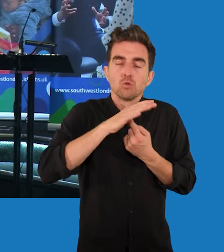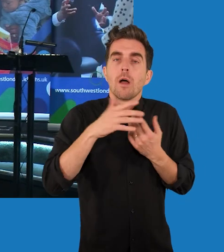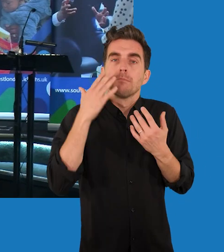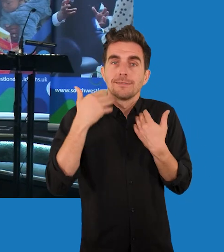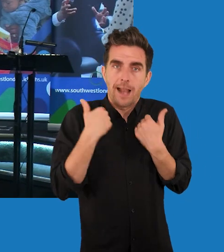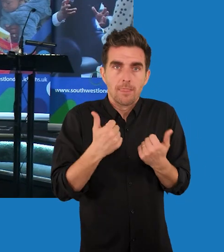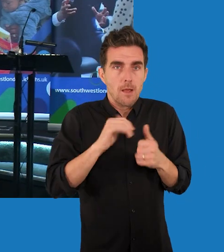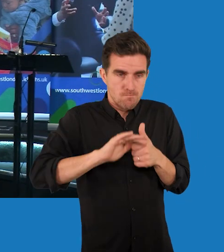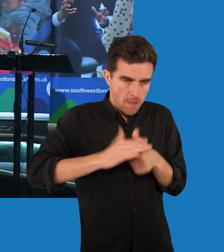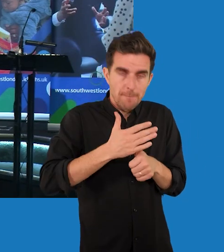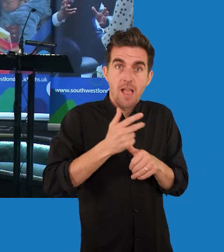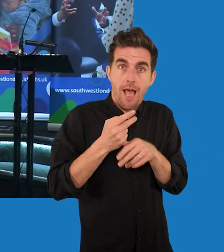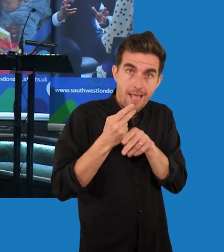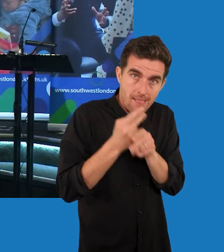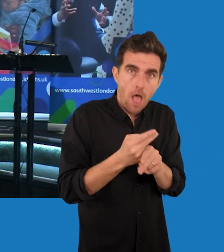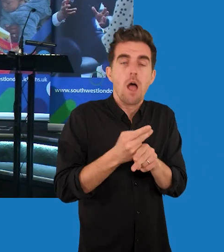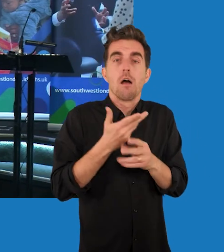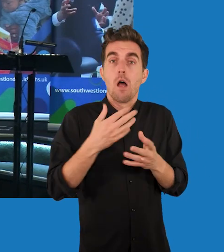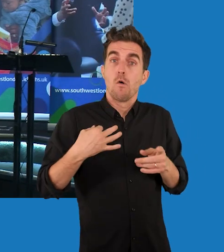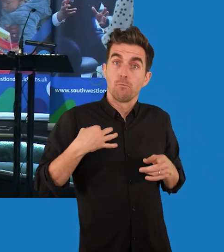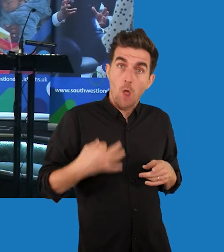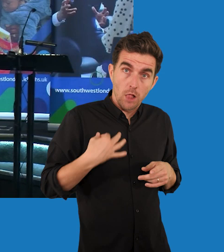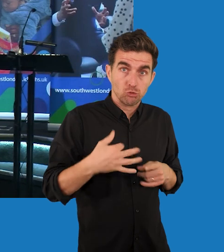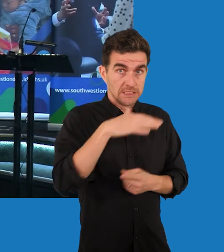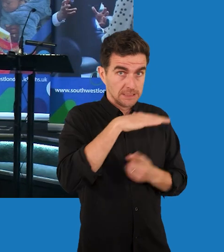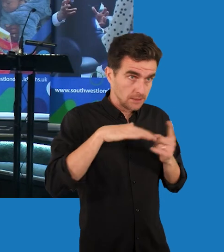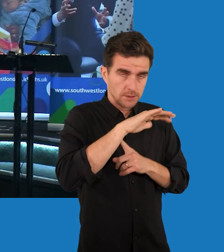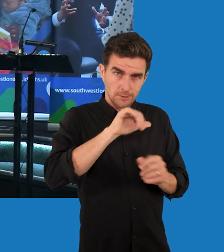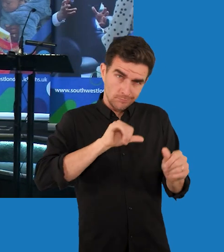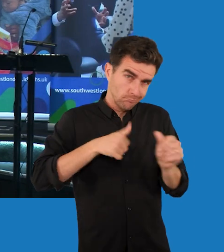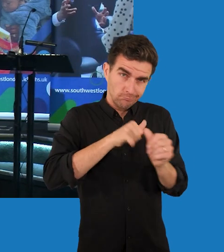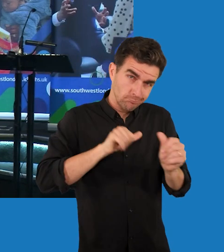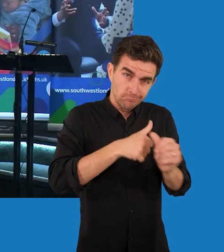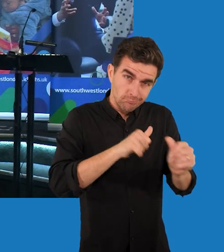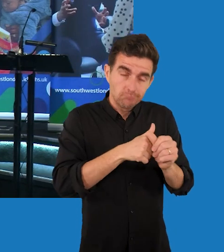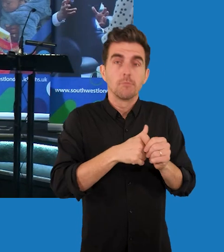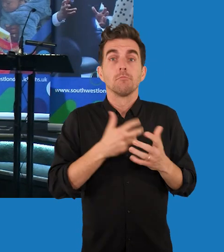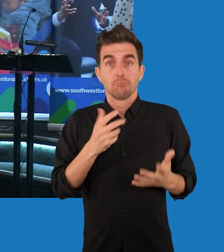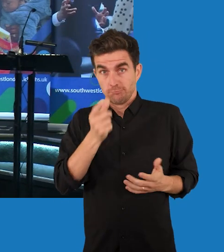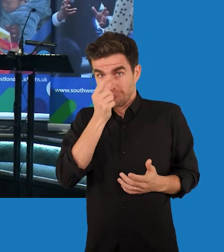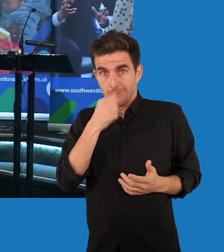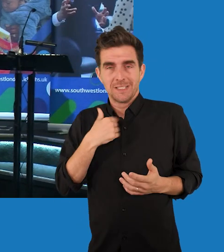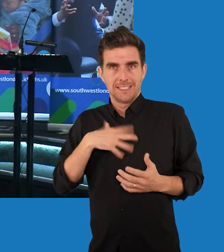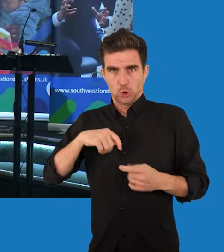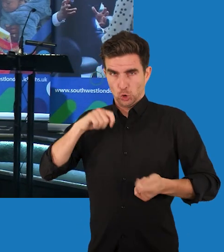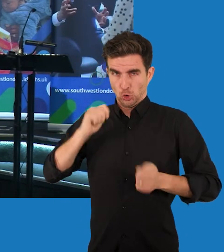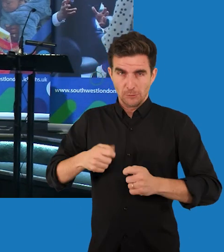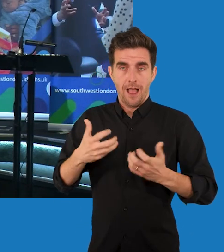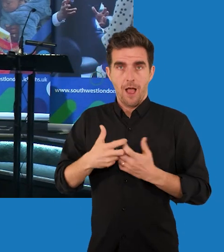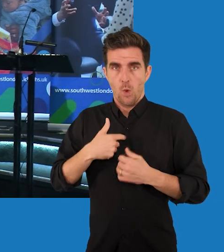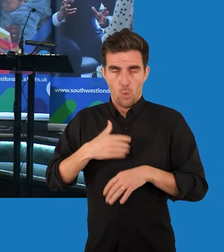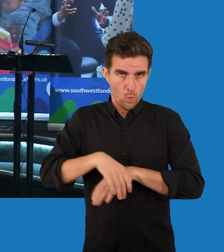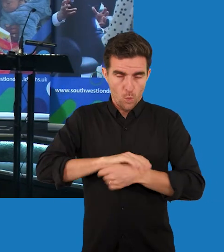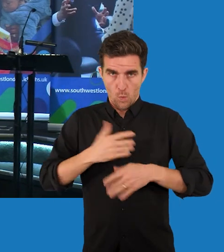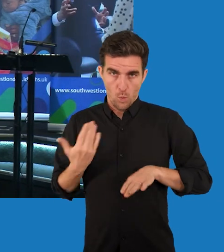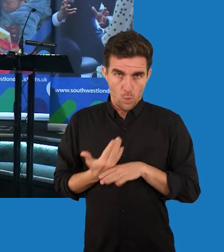in community mental health, primary care, and that includes voluntary sector and prevention as well. We may change the way in which we do